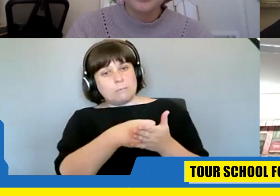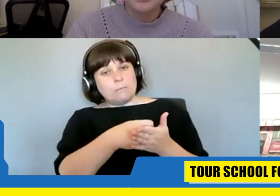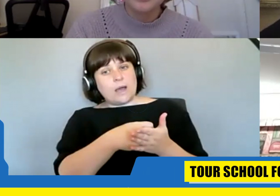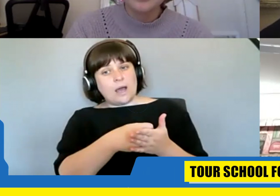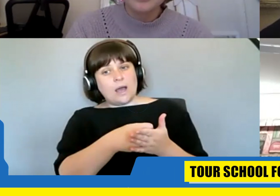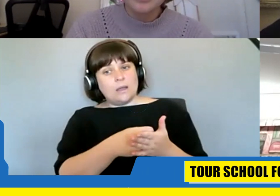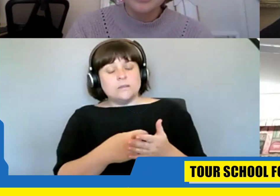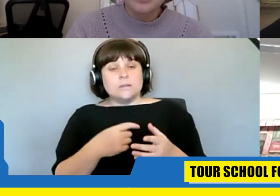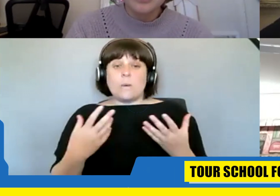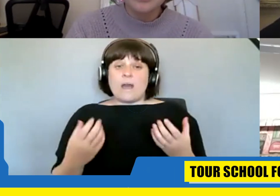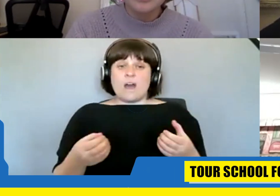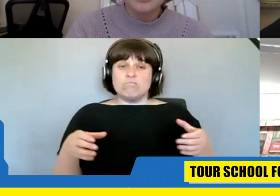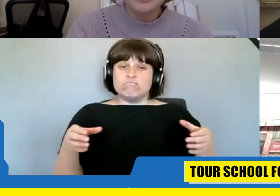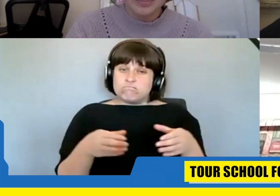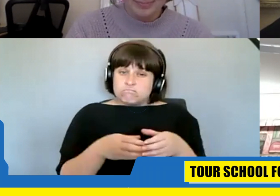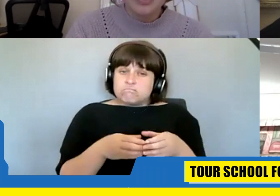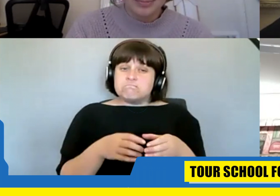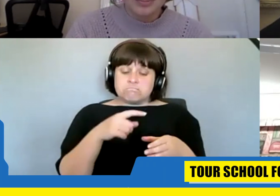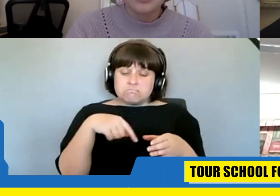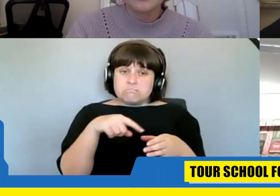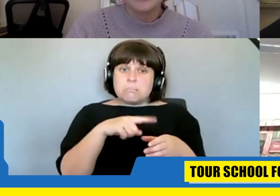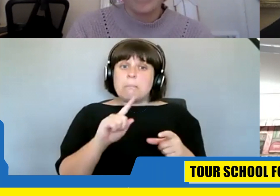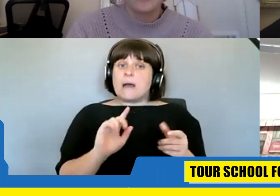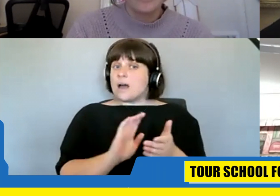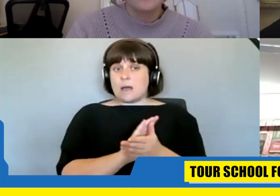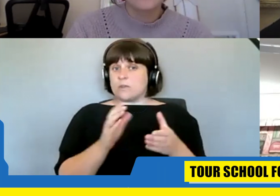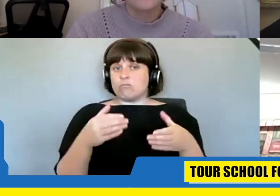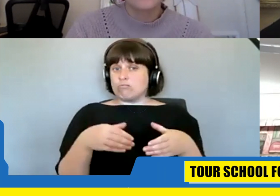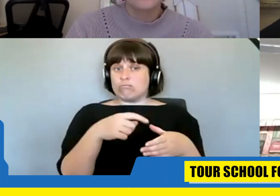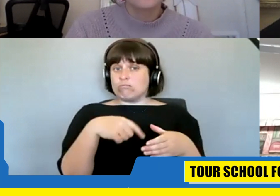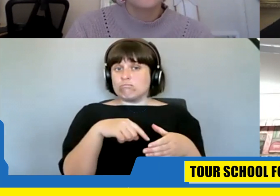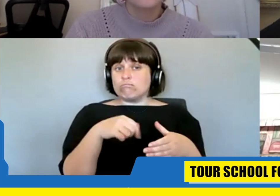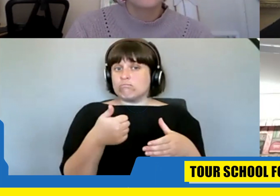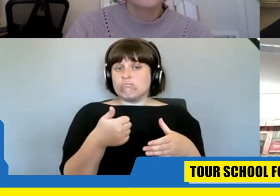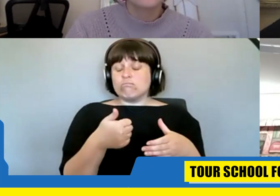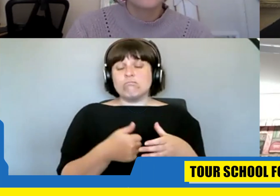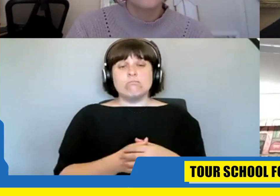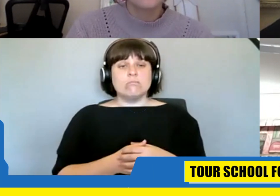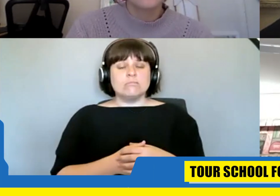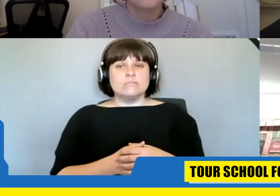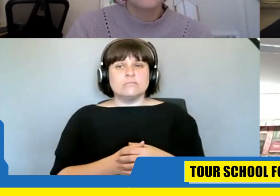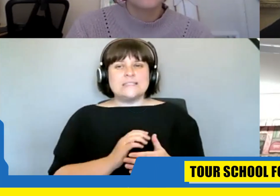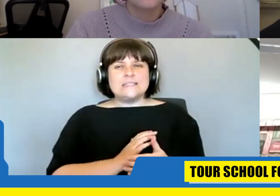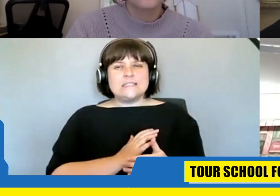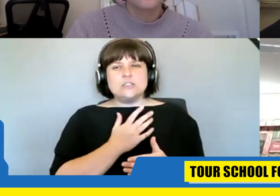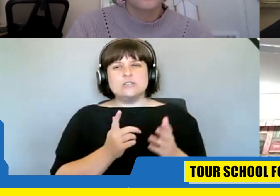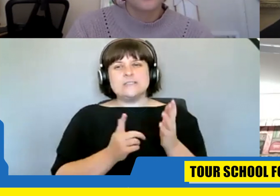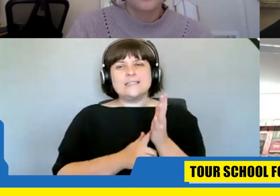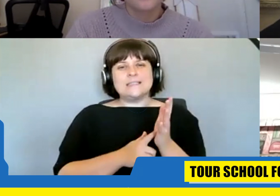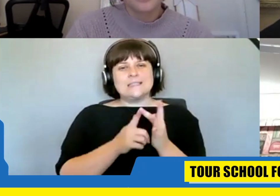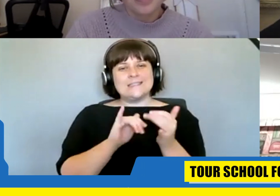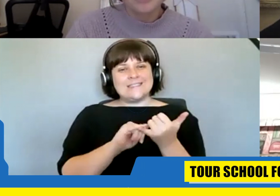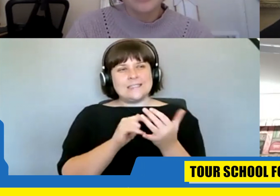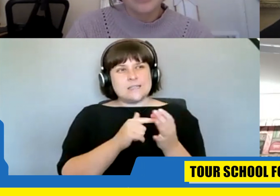We've got a small group, a very small group, but we're a happy little group. And it's interesting how Lisa's bringing in the